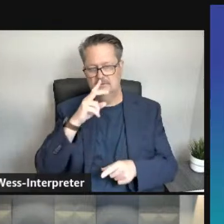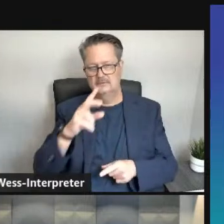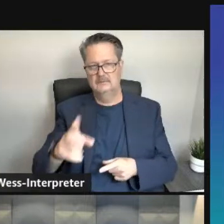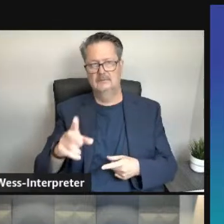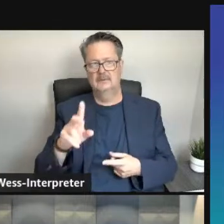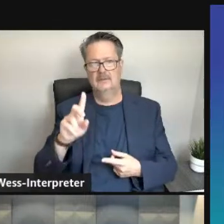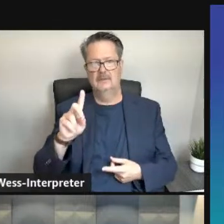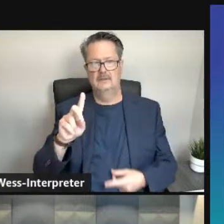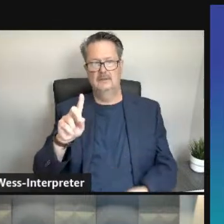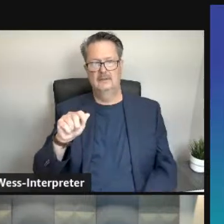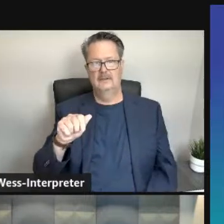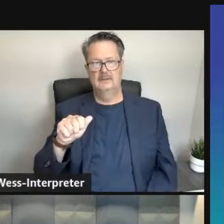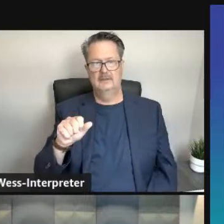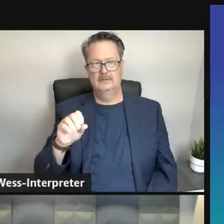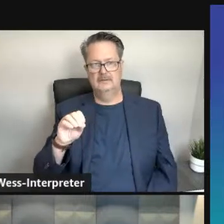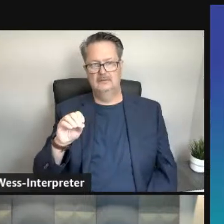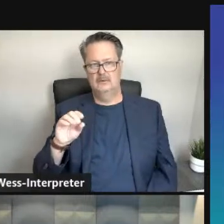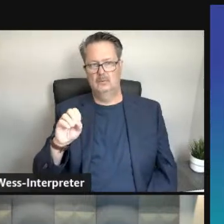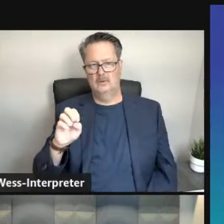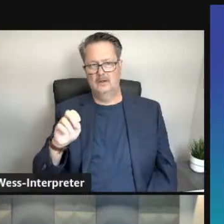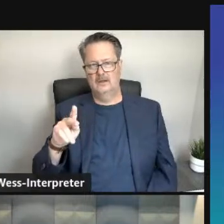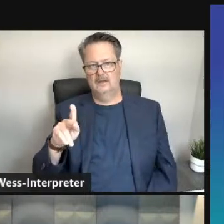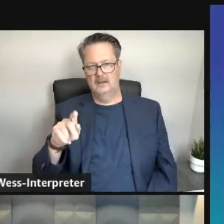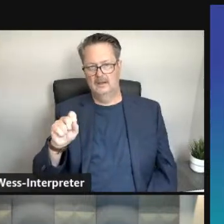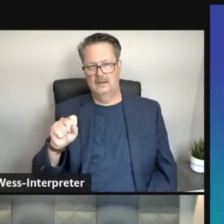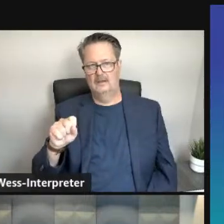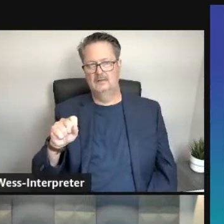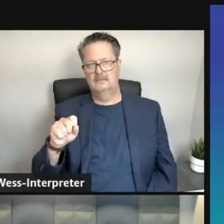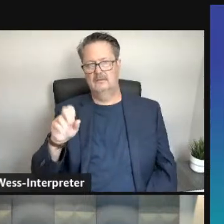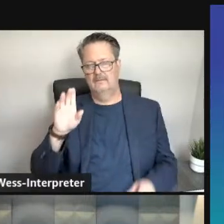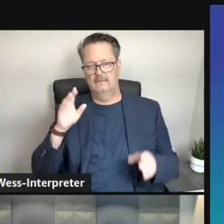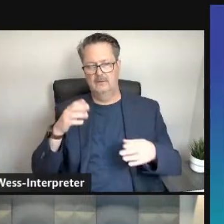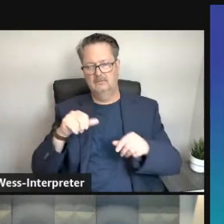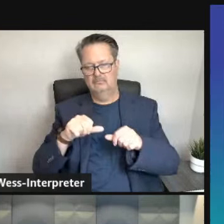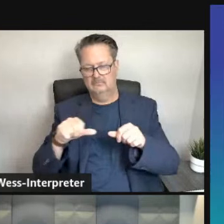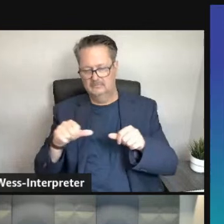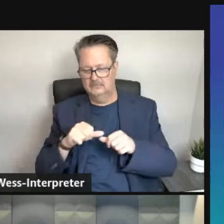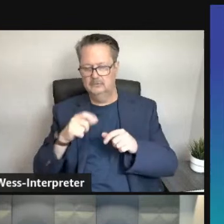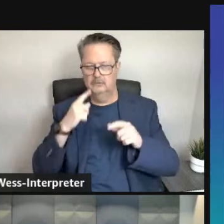and Beams to show the examples how customers can run a scalable